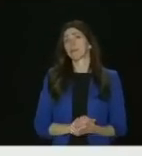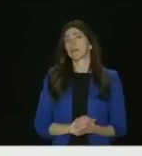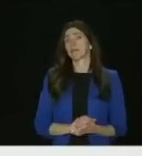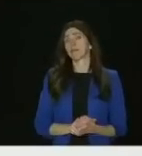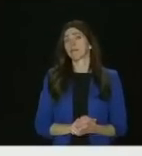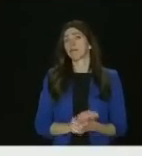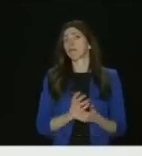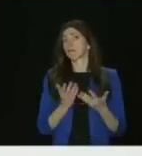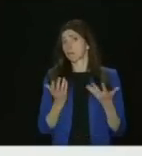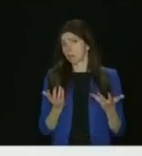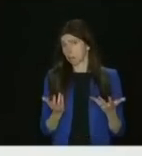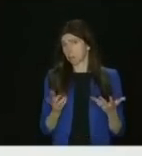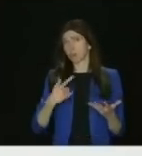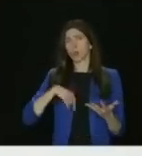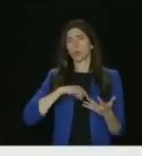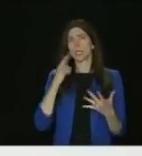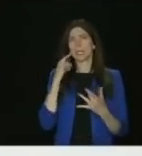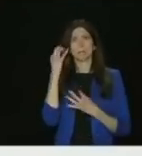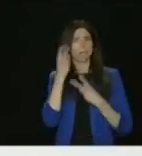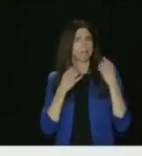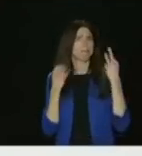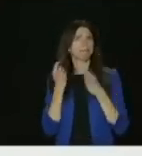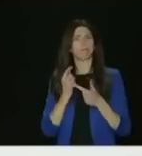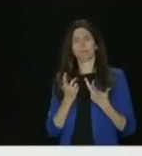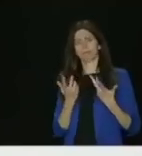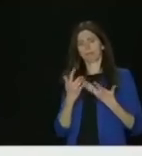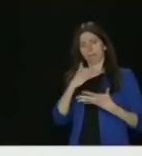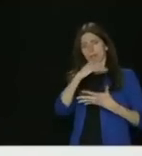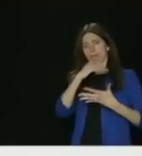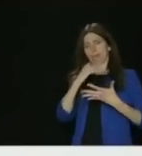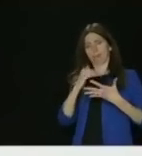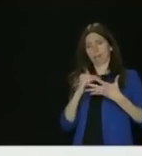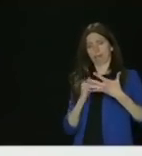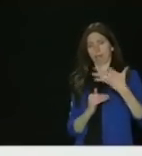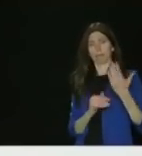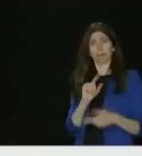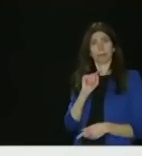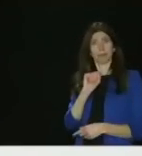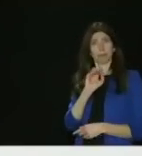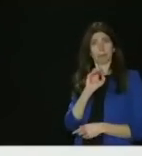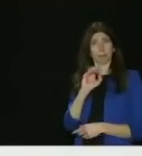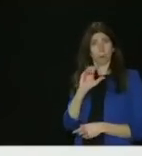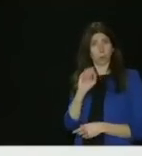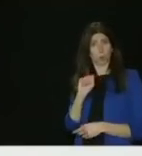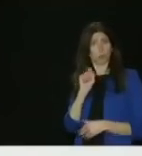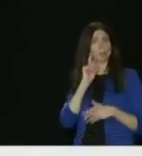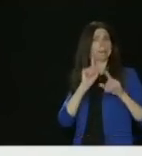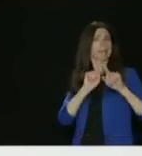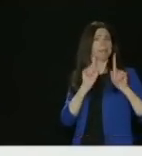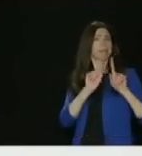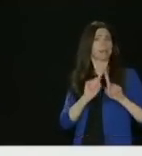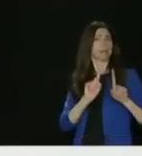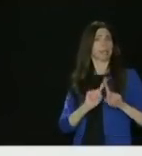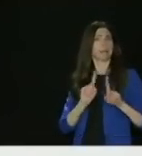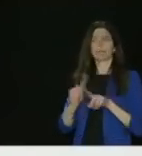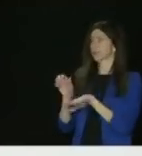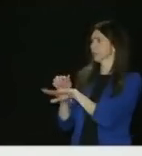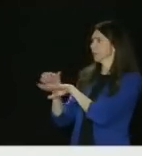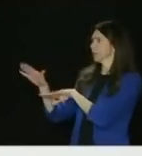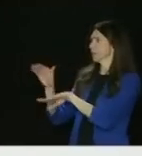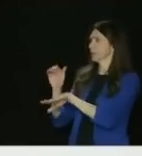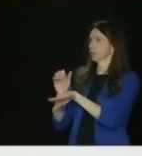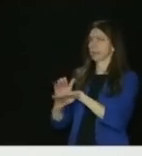that the tools we have provided to police services across the country